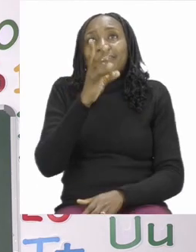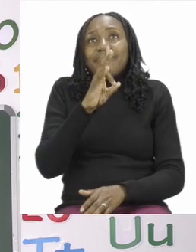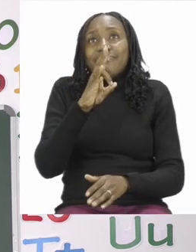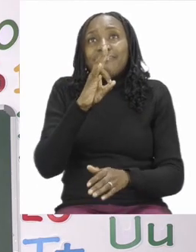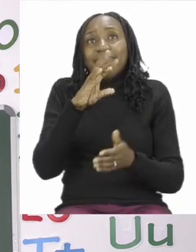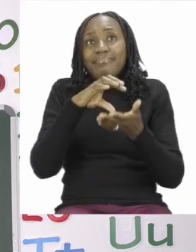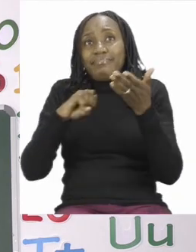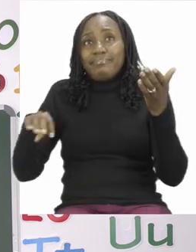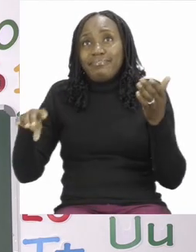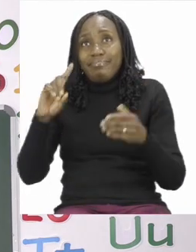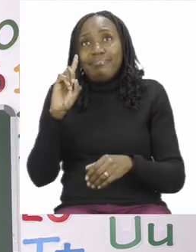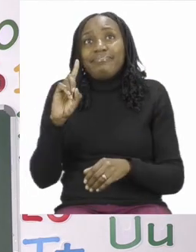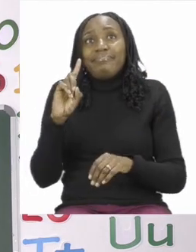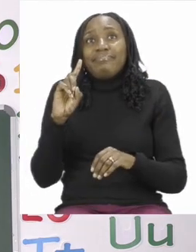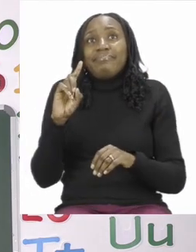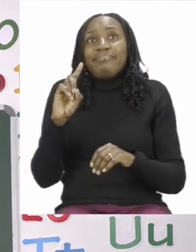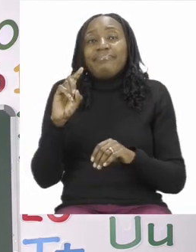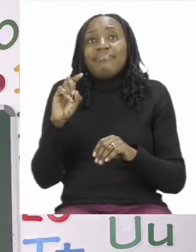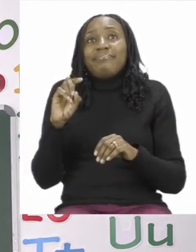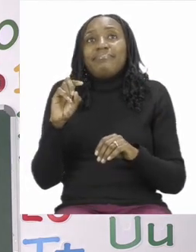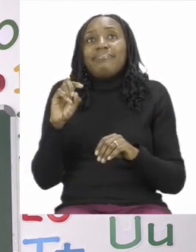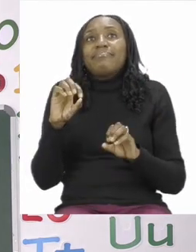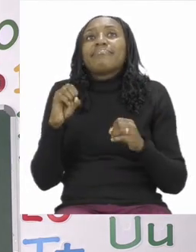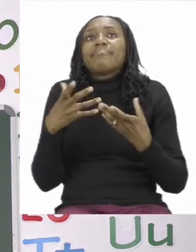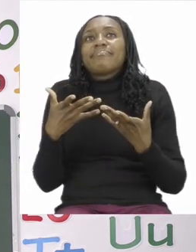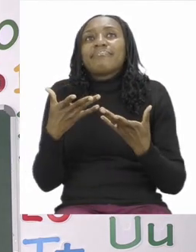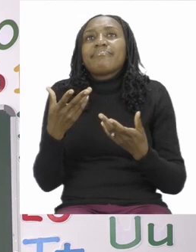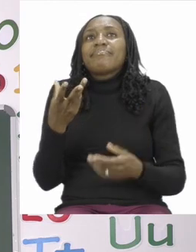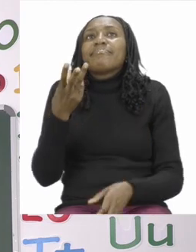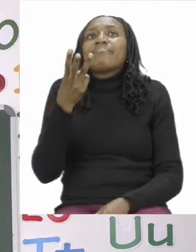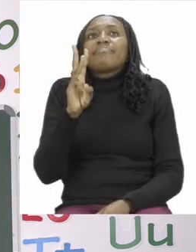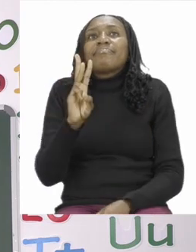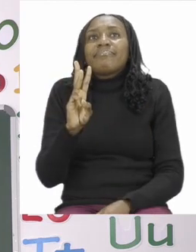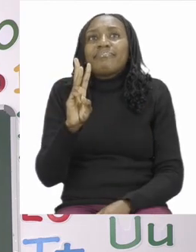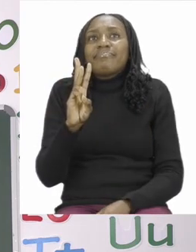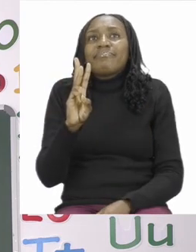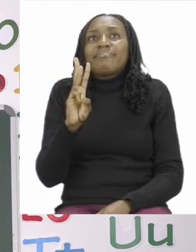take away 1 will give us 6.